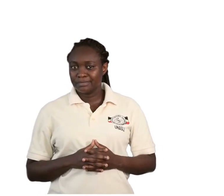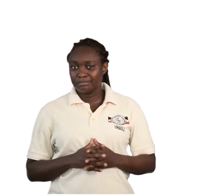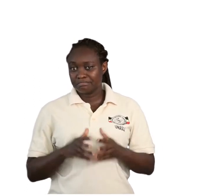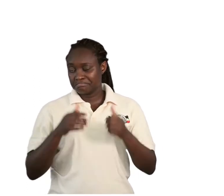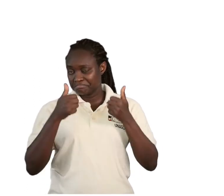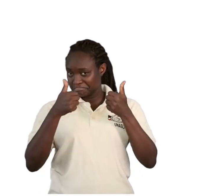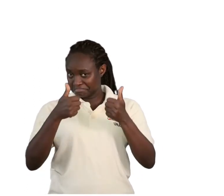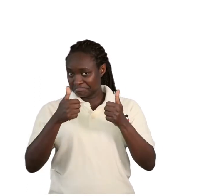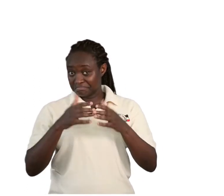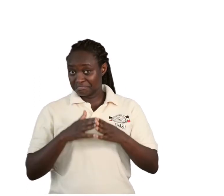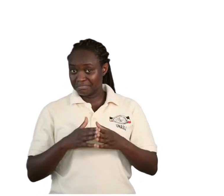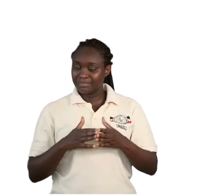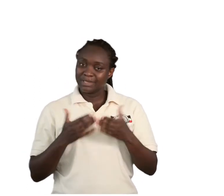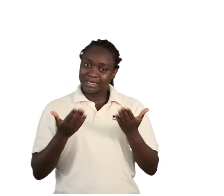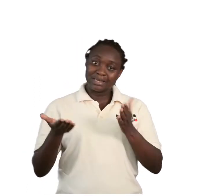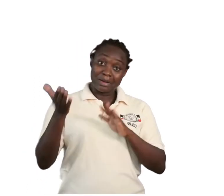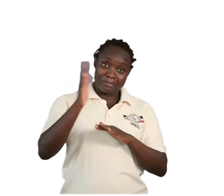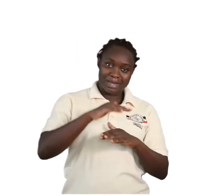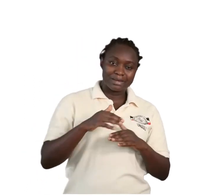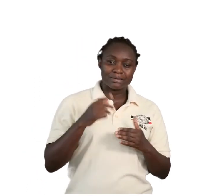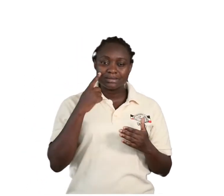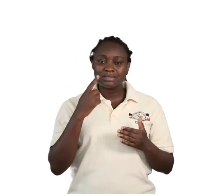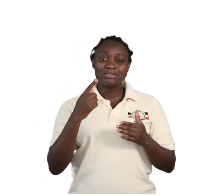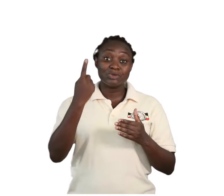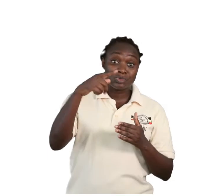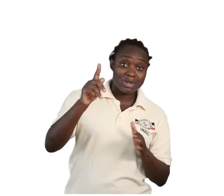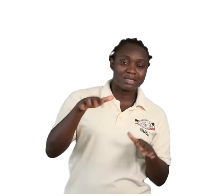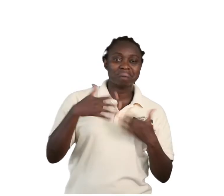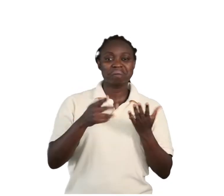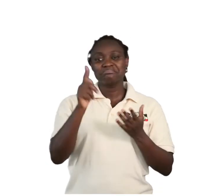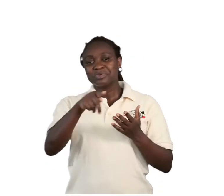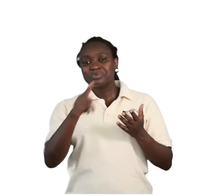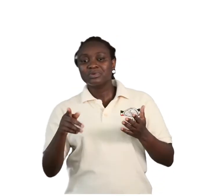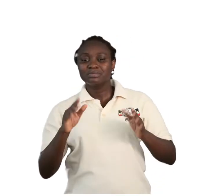That's good. So let's check on who is on point.